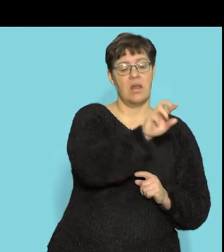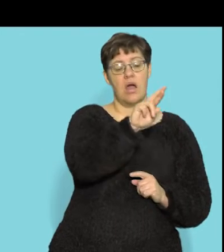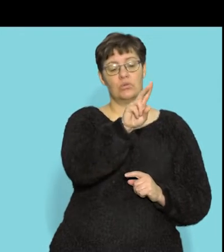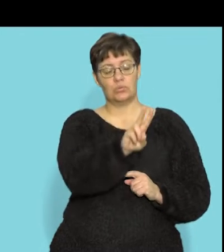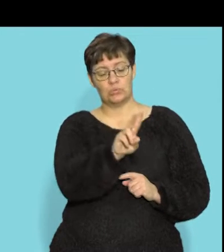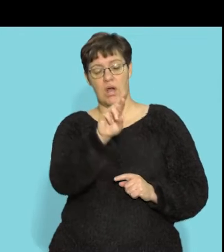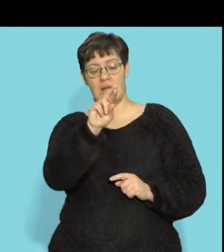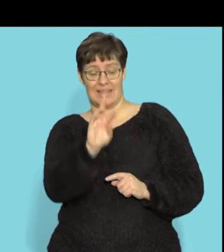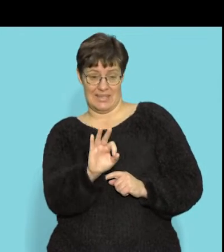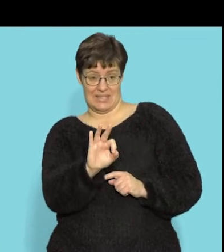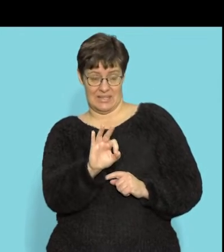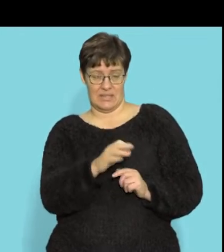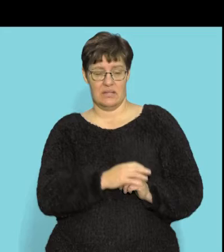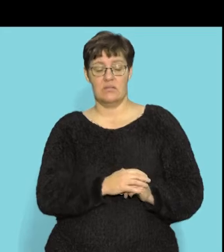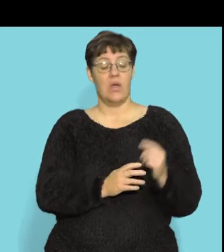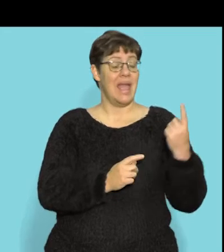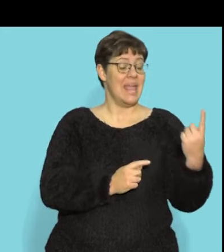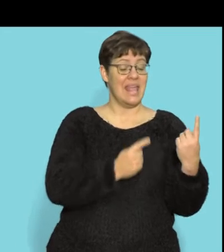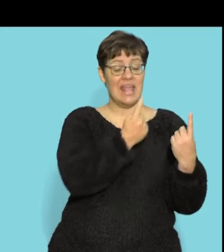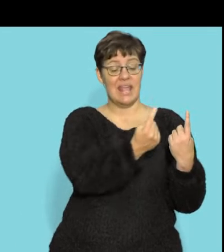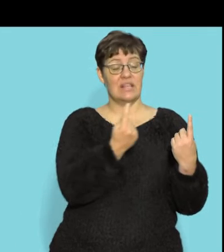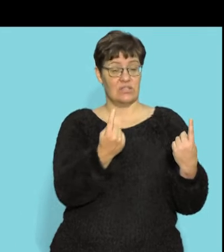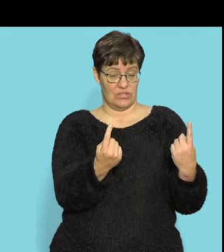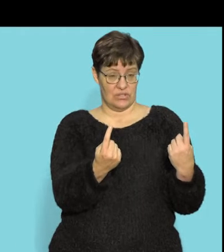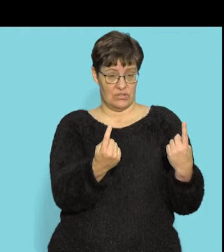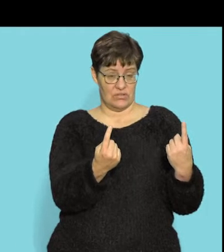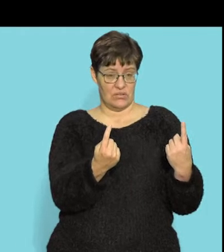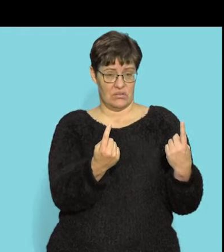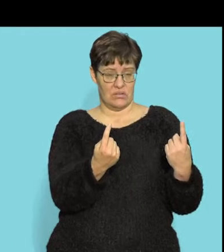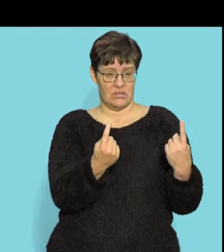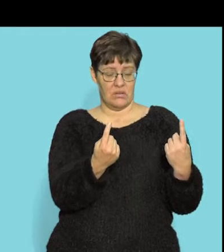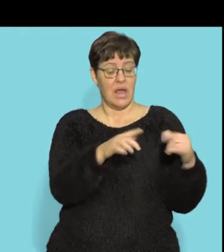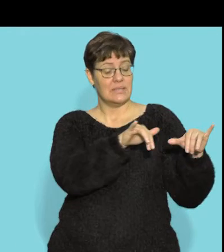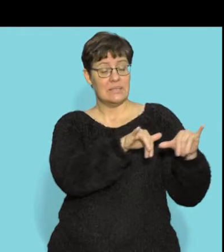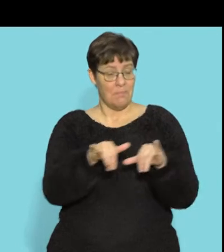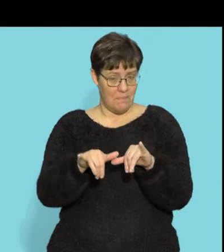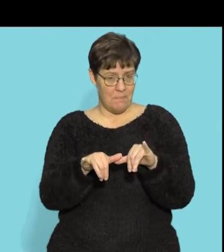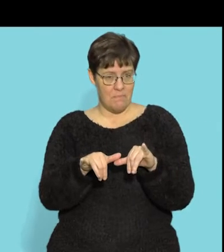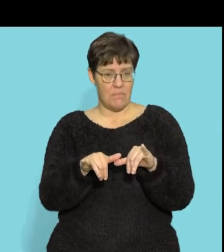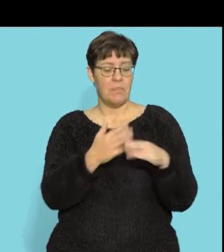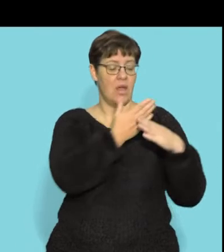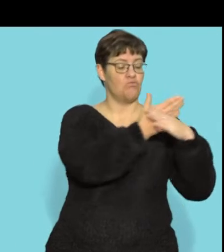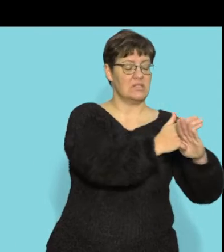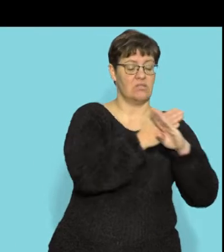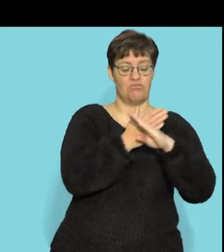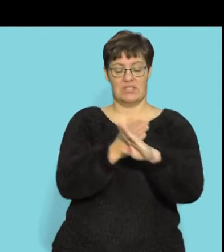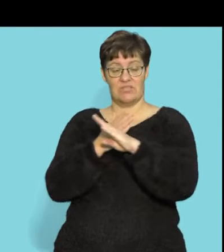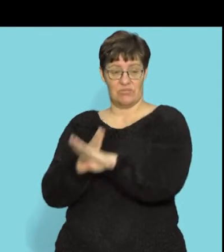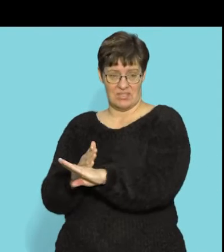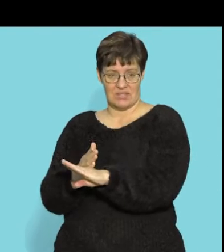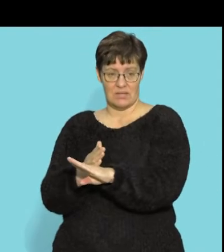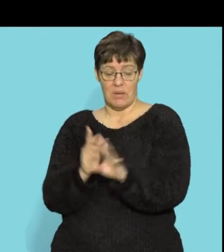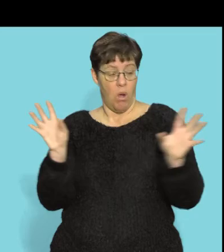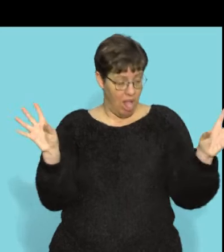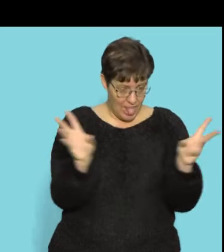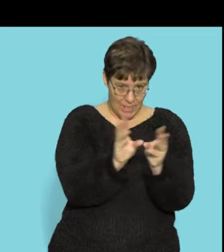R1, that's R2, that's R3. So each of these individual light bulbs, which are identical, they are resistors. So